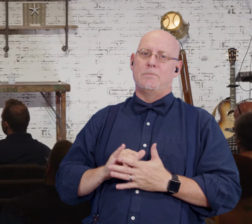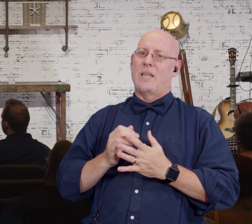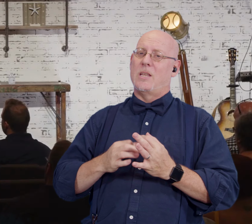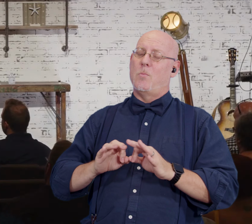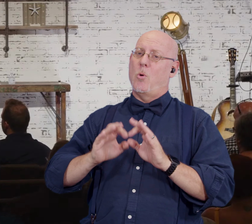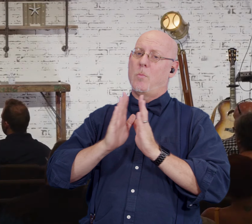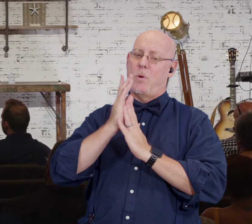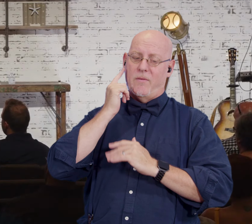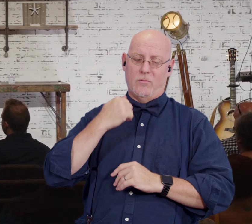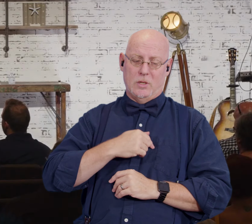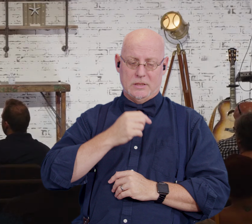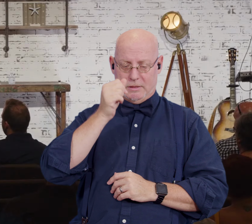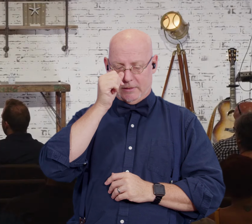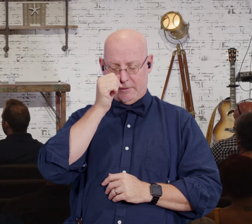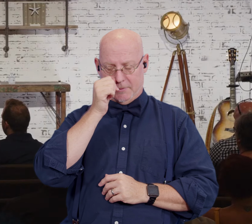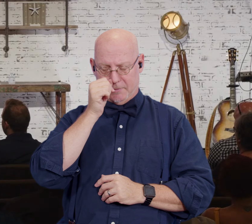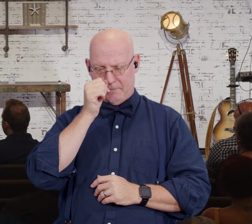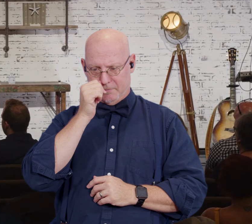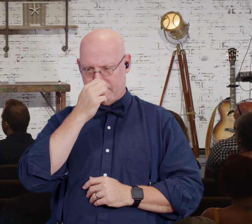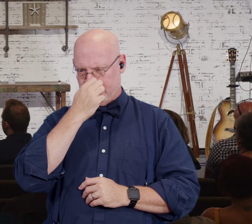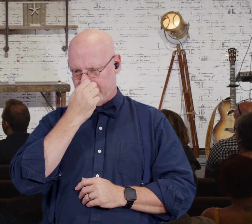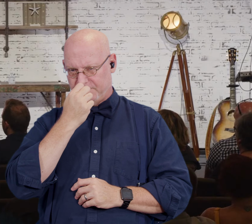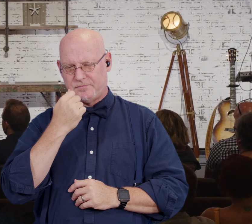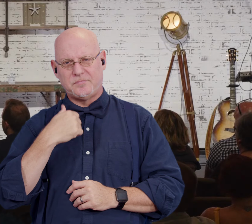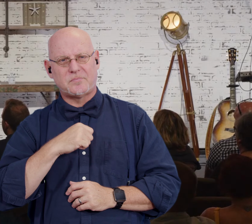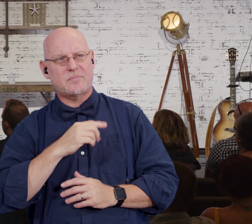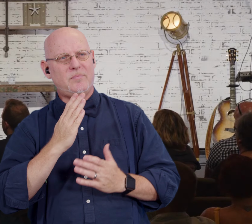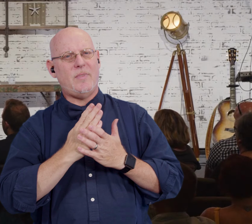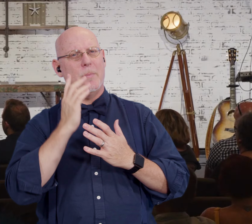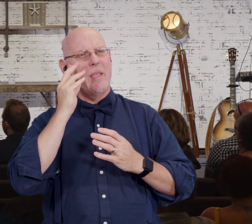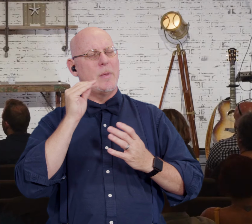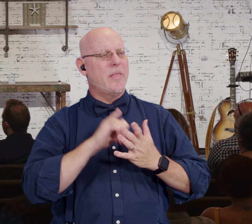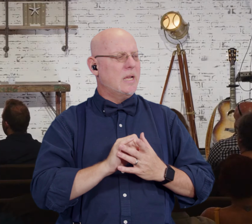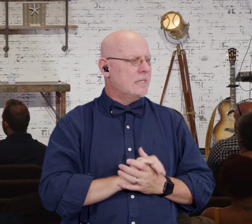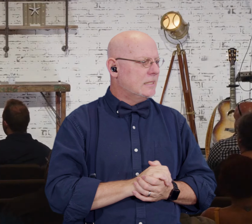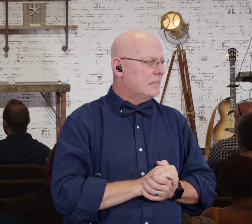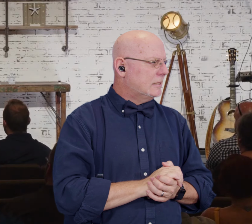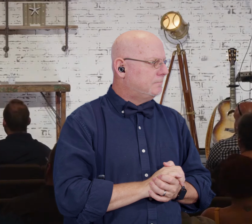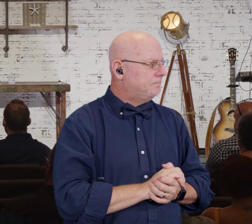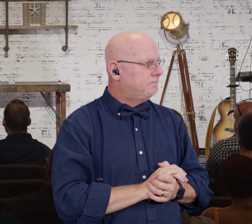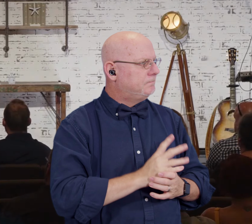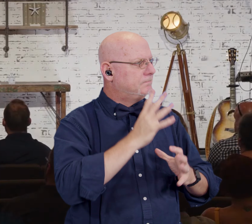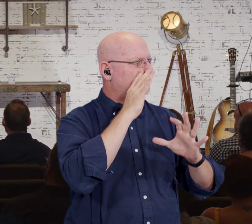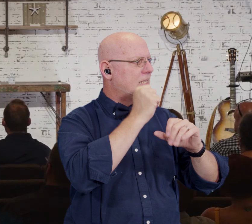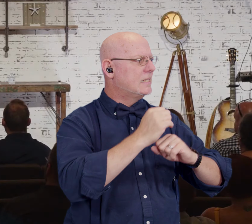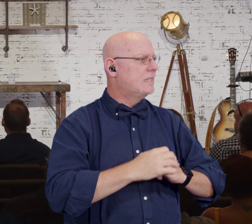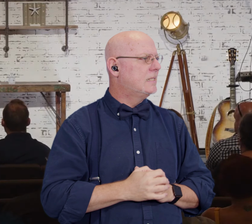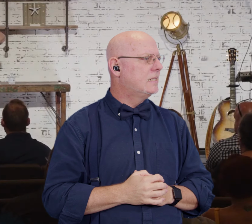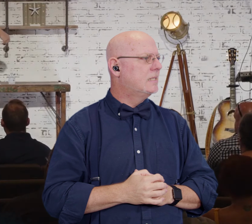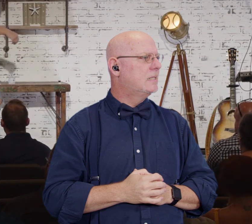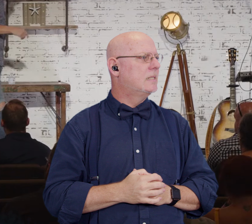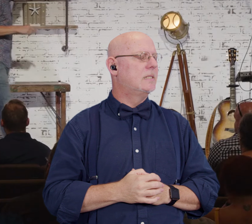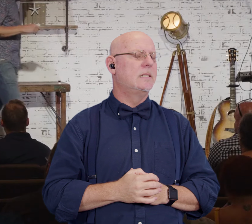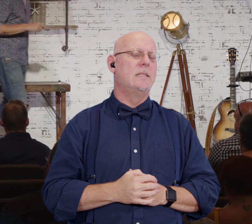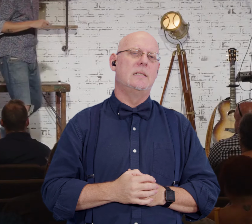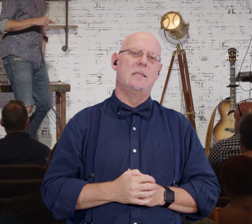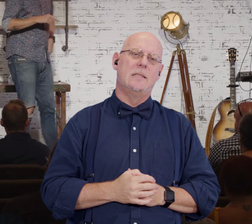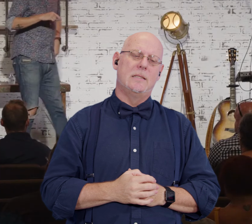That's an important prayer for us. Like, do we stop to think about that? I mean, it's pretty fascinating that